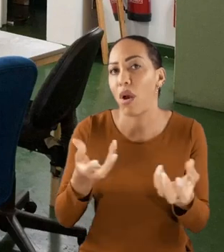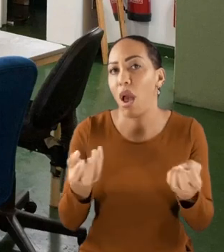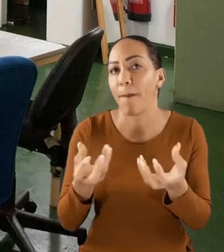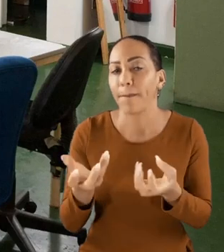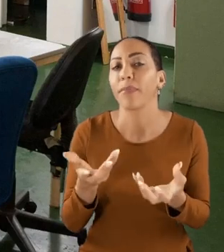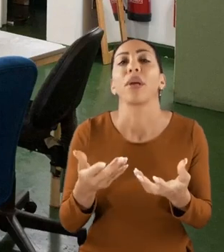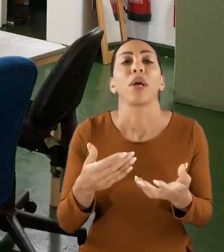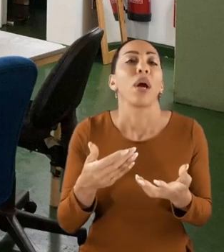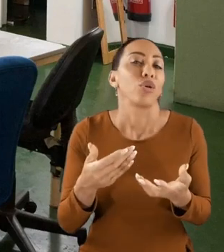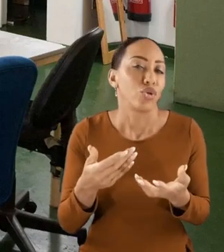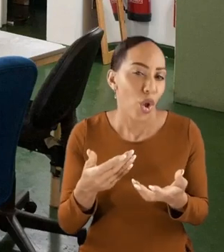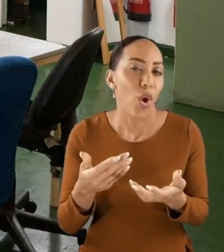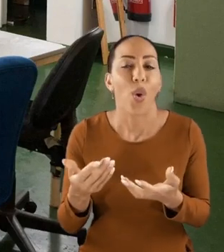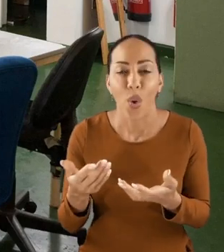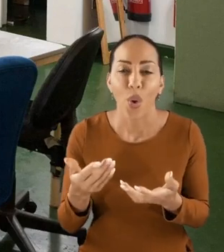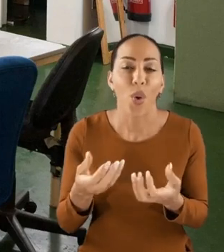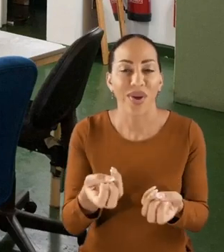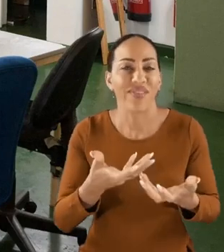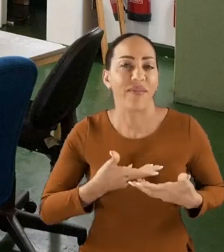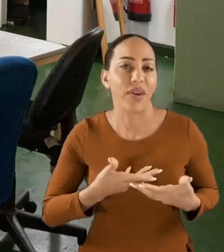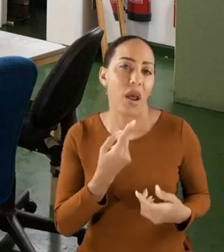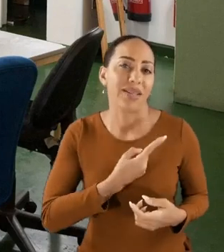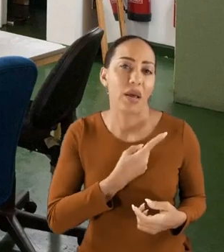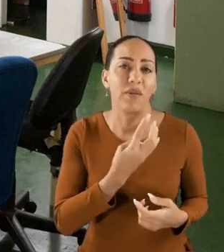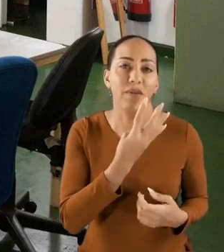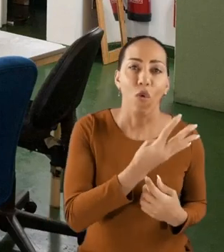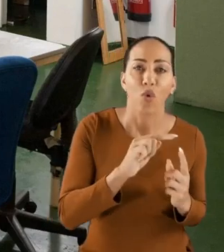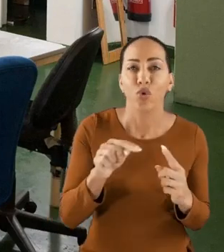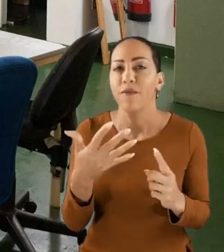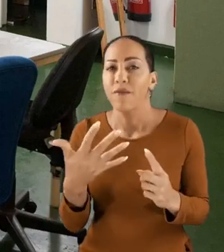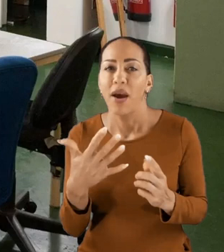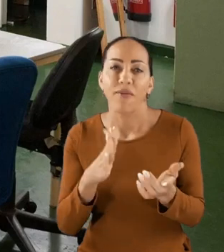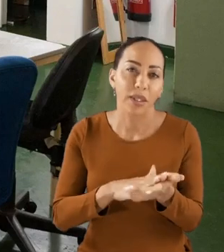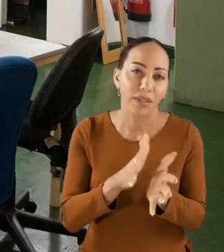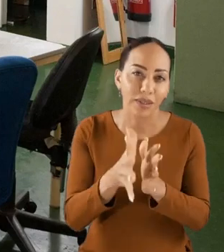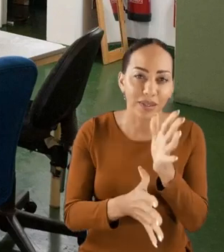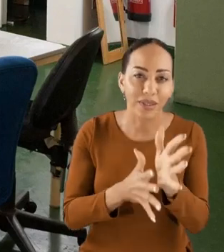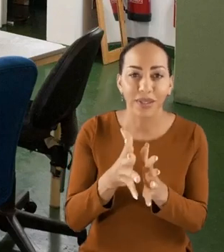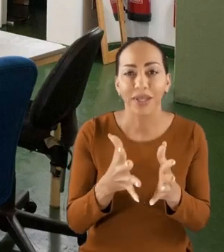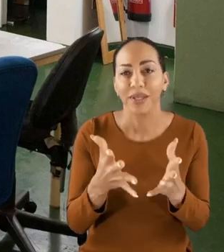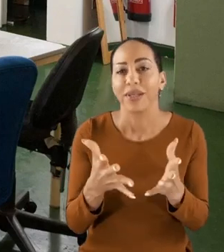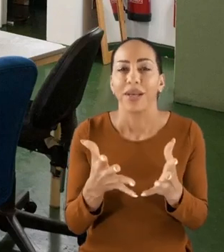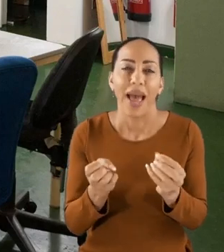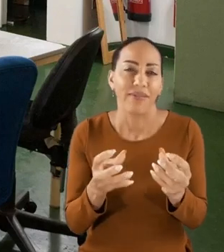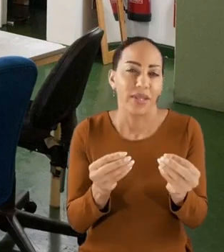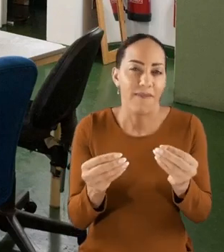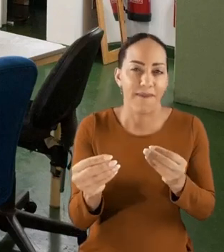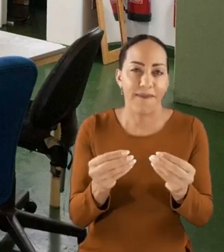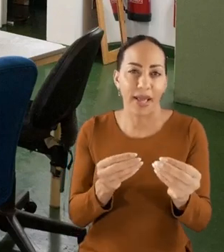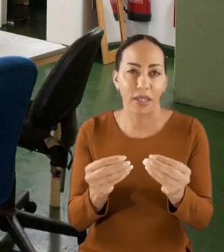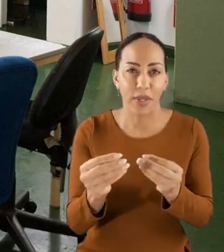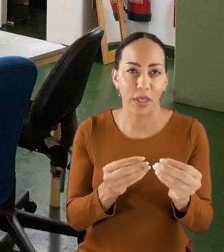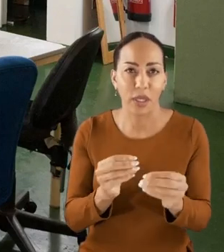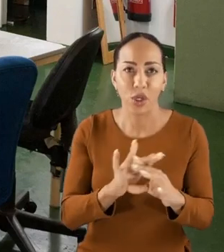working. We've given ourselves 4 or 5 months, but we've got there's some flexibility